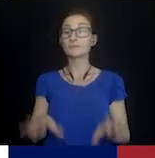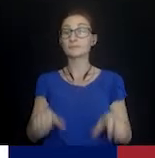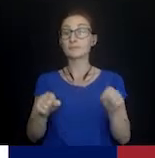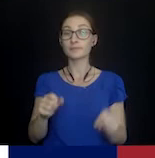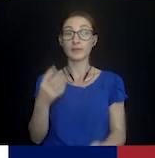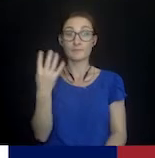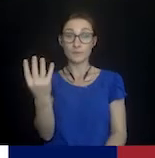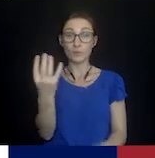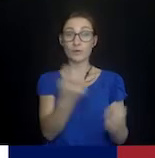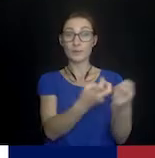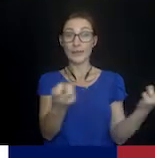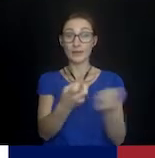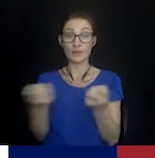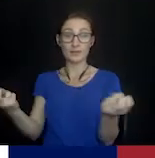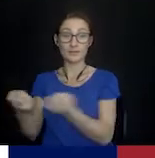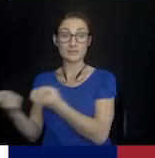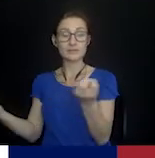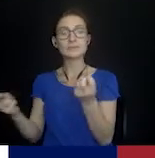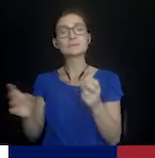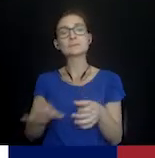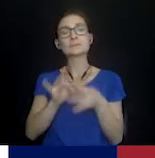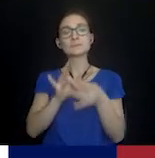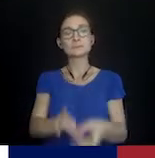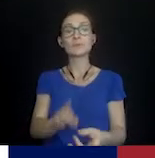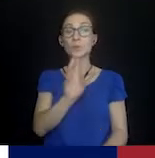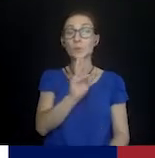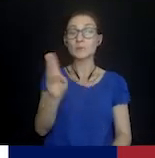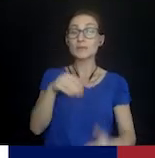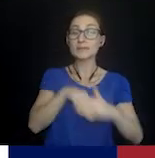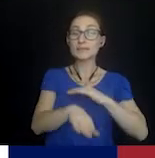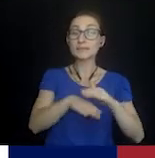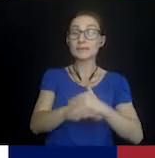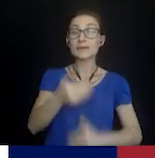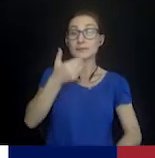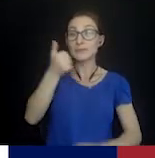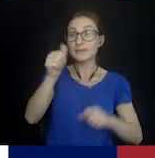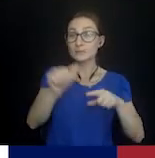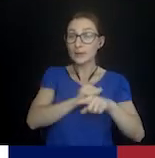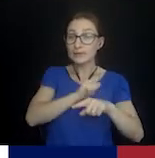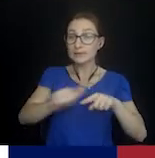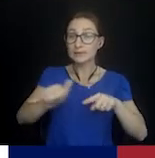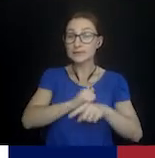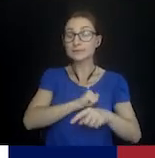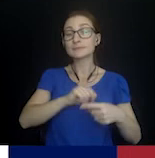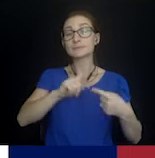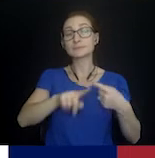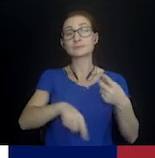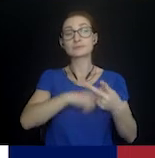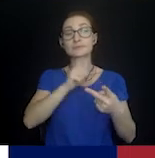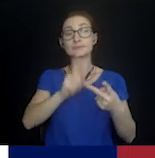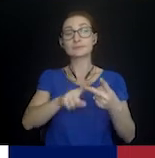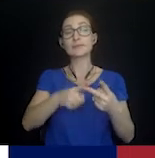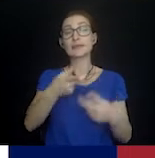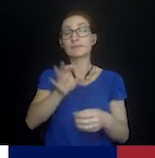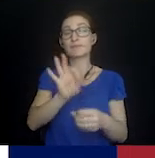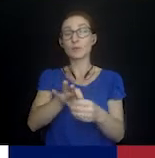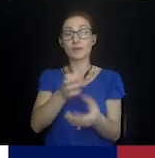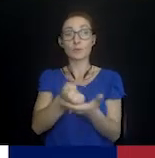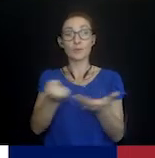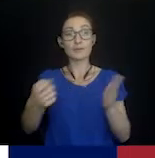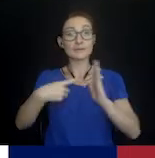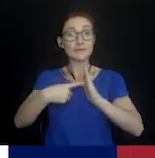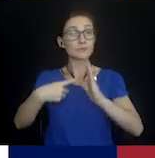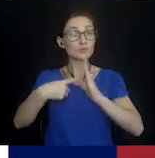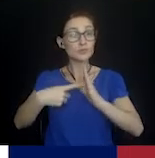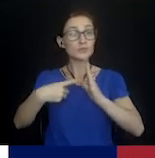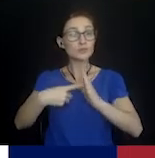panels that covered website accessibility best practices. We had voting equipment